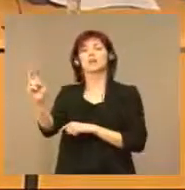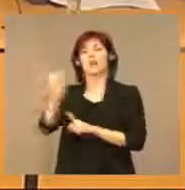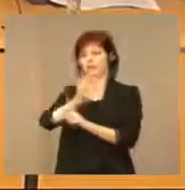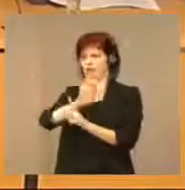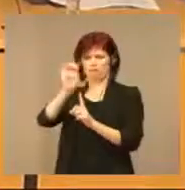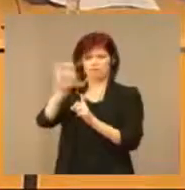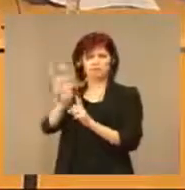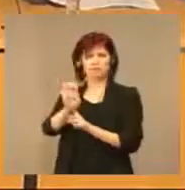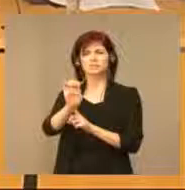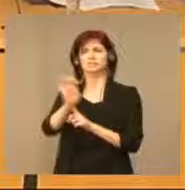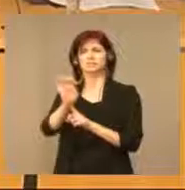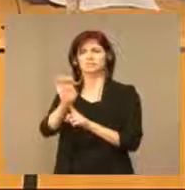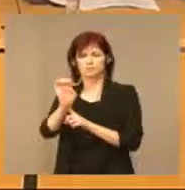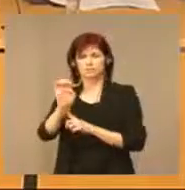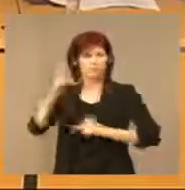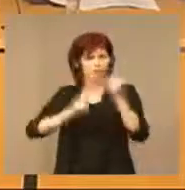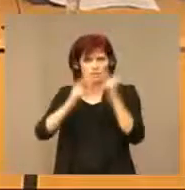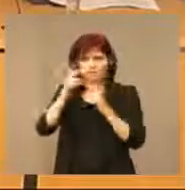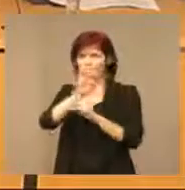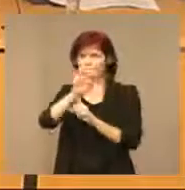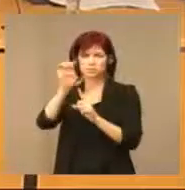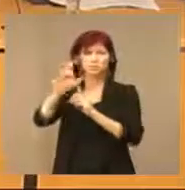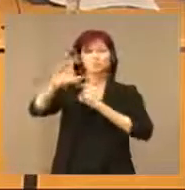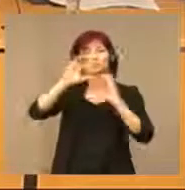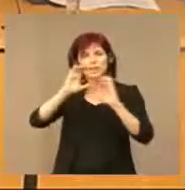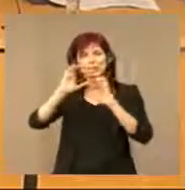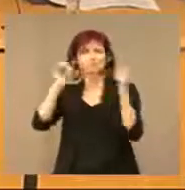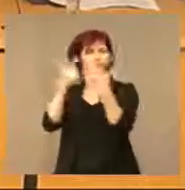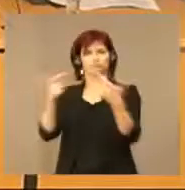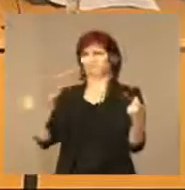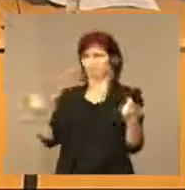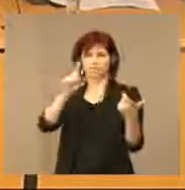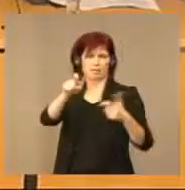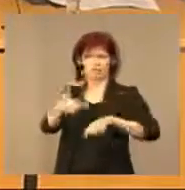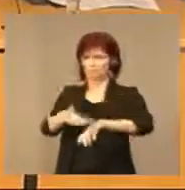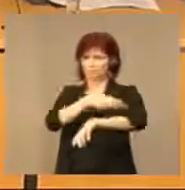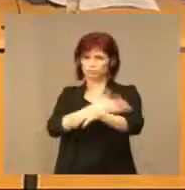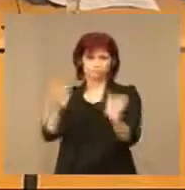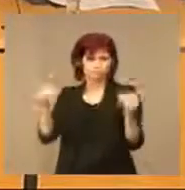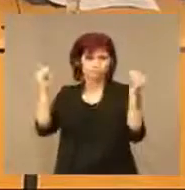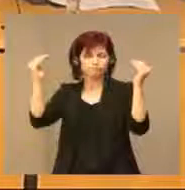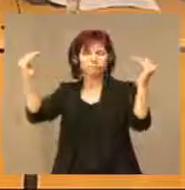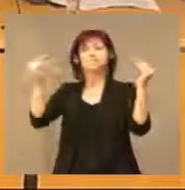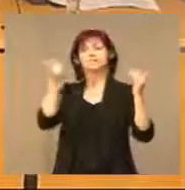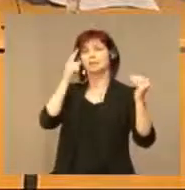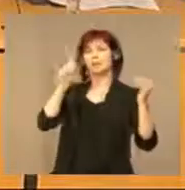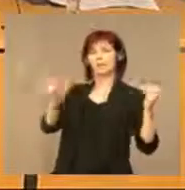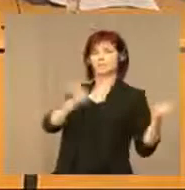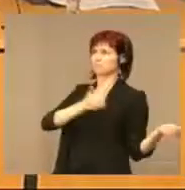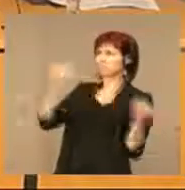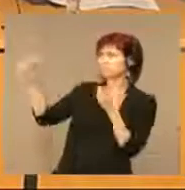in information and communications. The minister anticipates introducing a bill before the House of Commons by